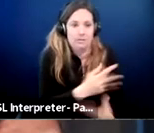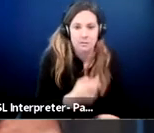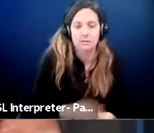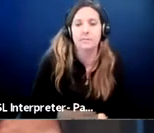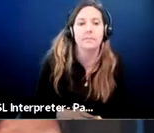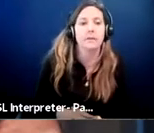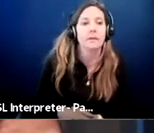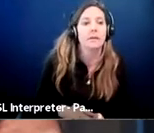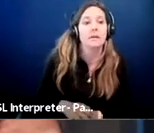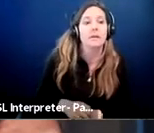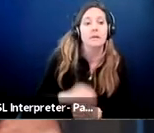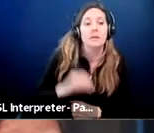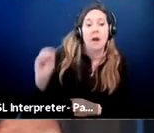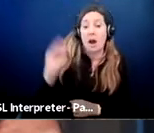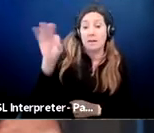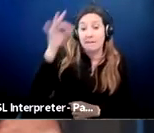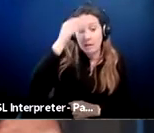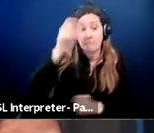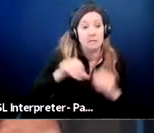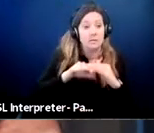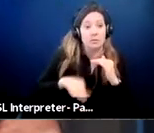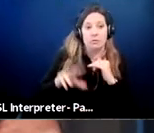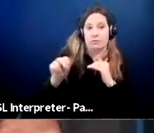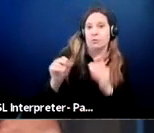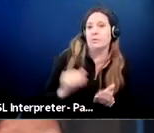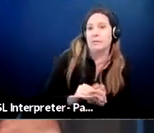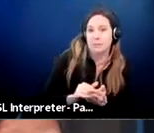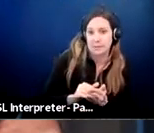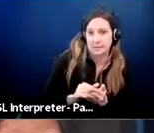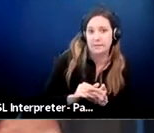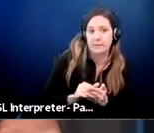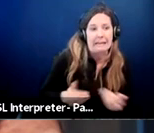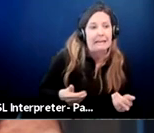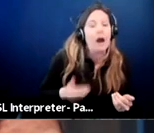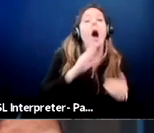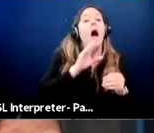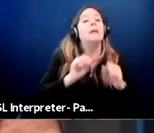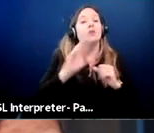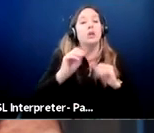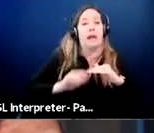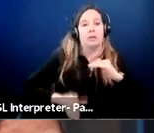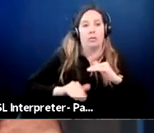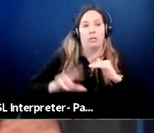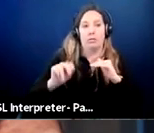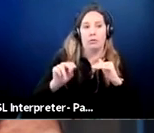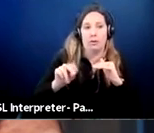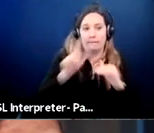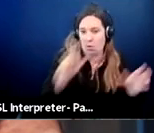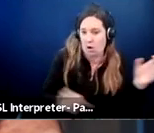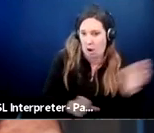in Ontario and federally is they've got to be under 30. And they're trying to get the young people, the young workforce into the Canadian